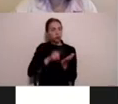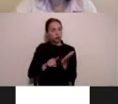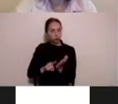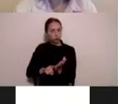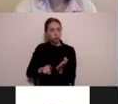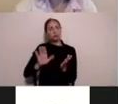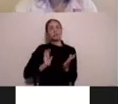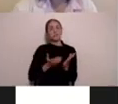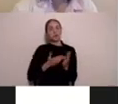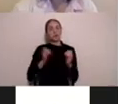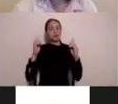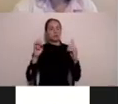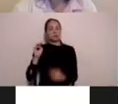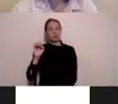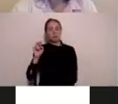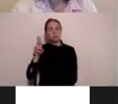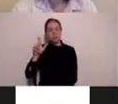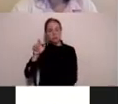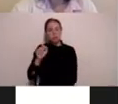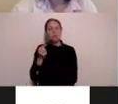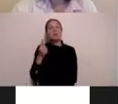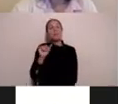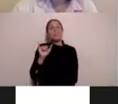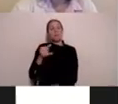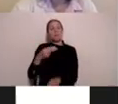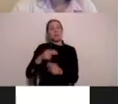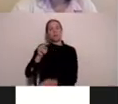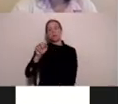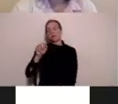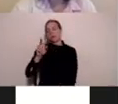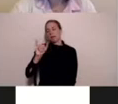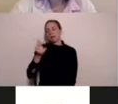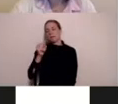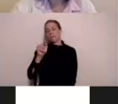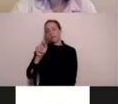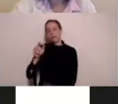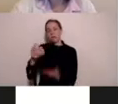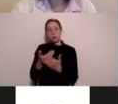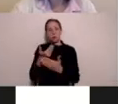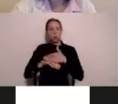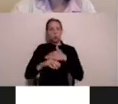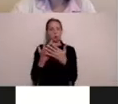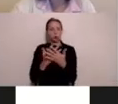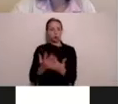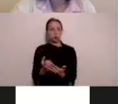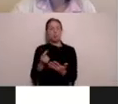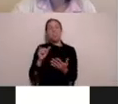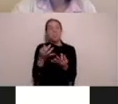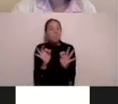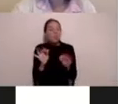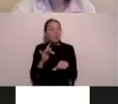and skill building. Navigate Newborn Screening is a free online educational module for families where they can learn, connect with